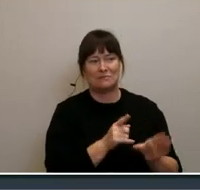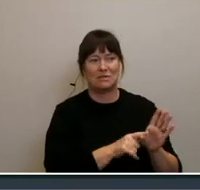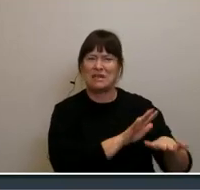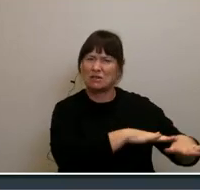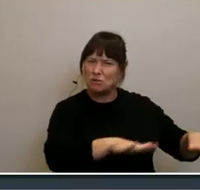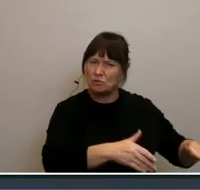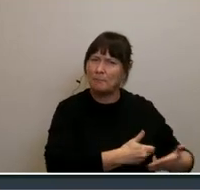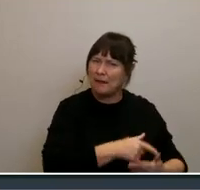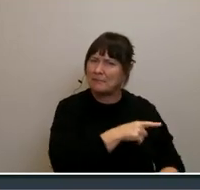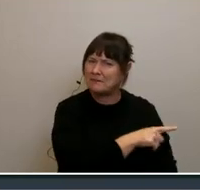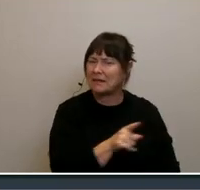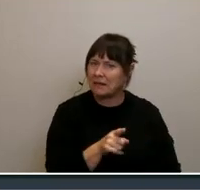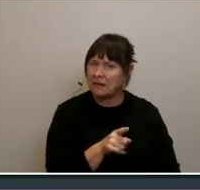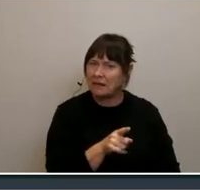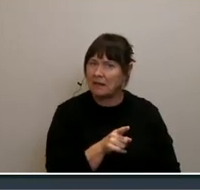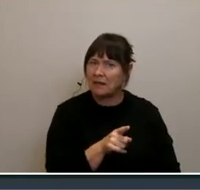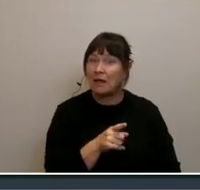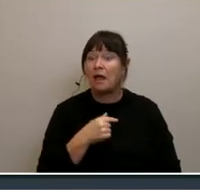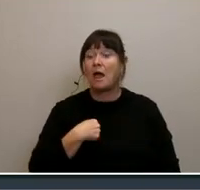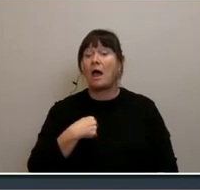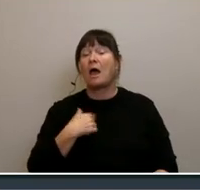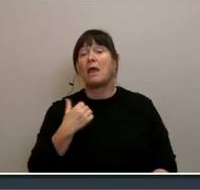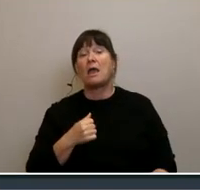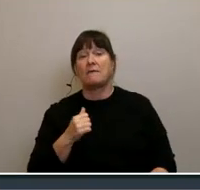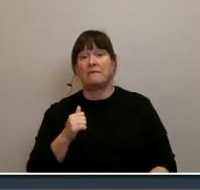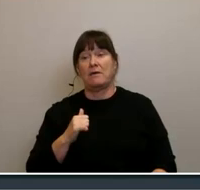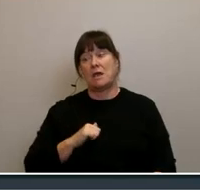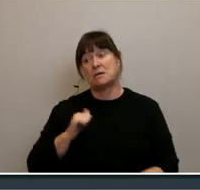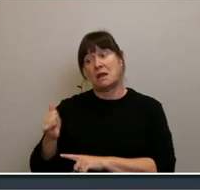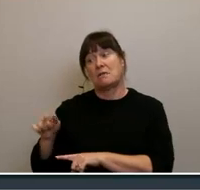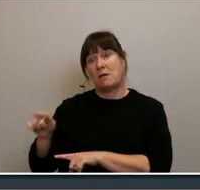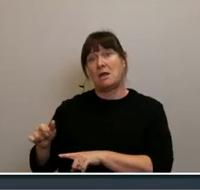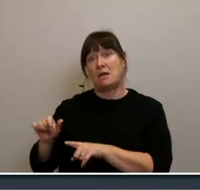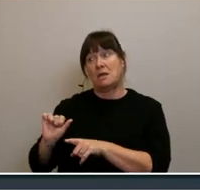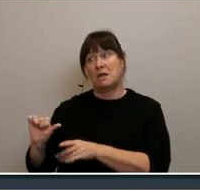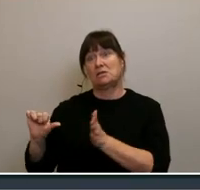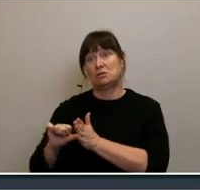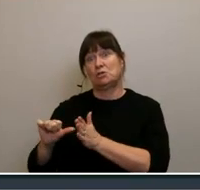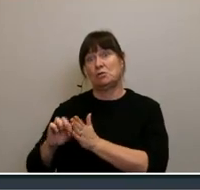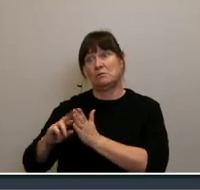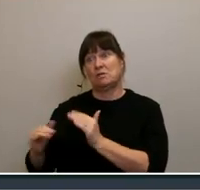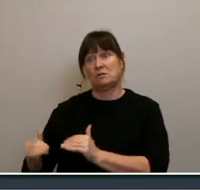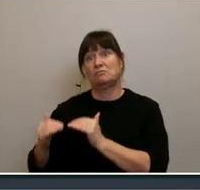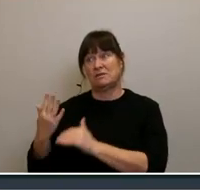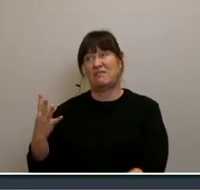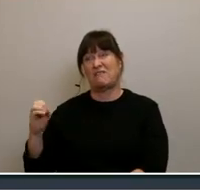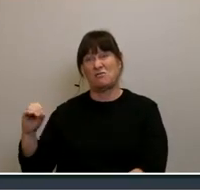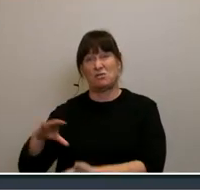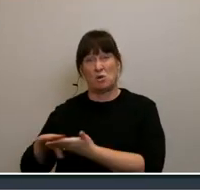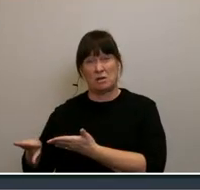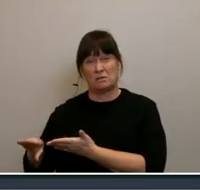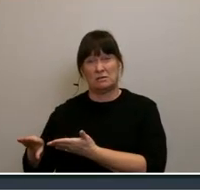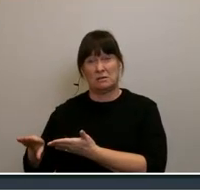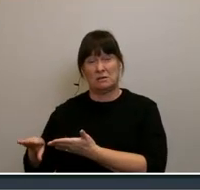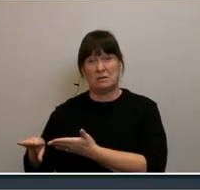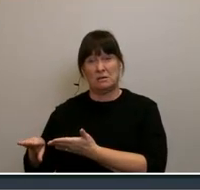too is that I have a neighbour whose insurance policies have just risen $500 simply because they're now included into